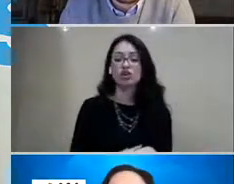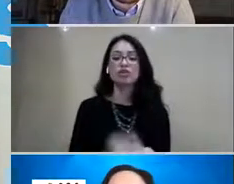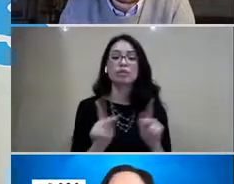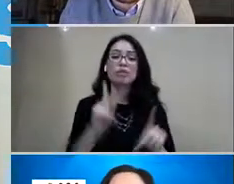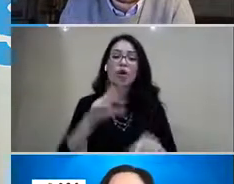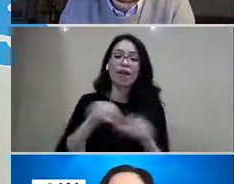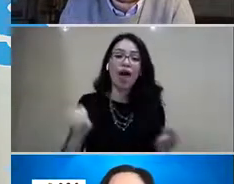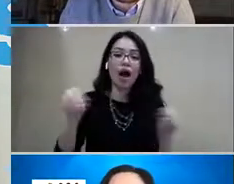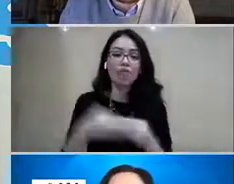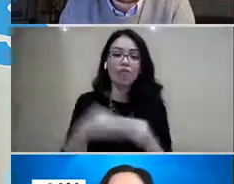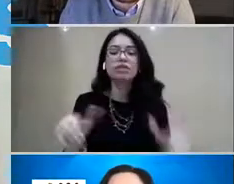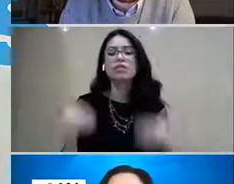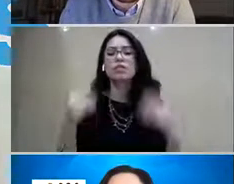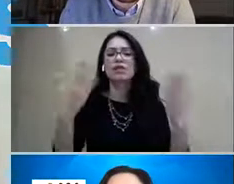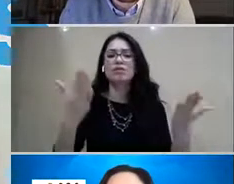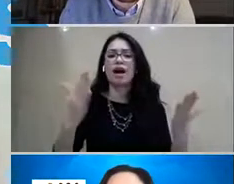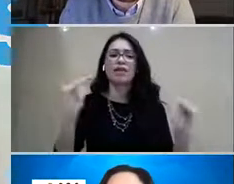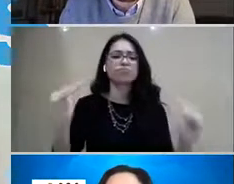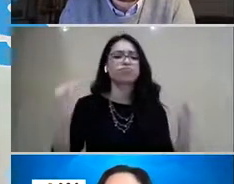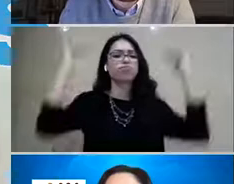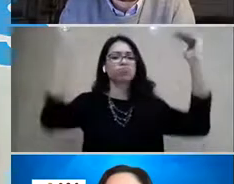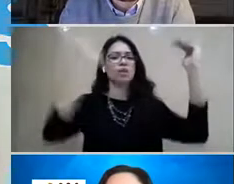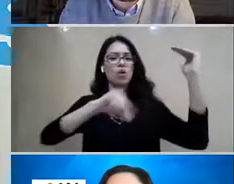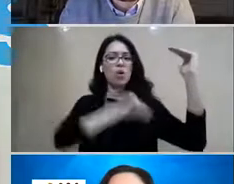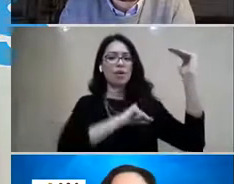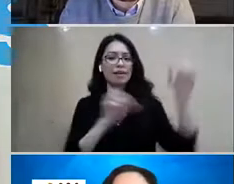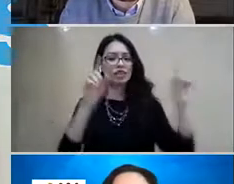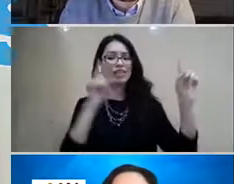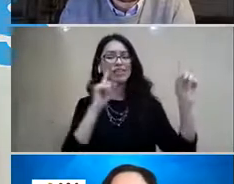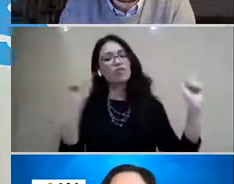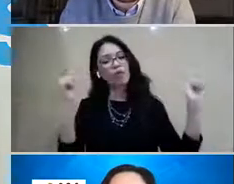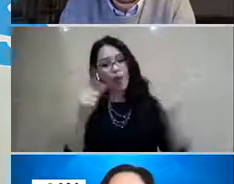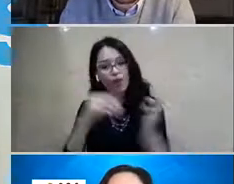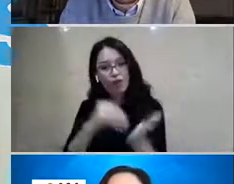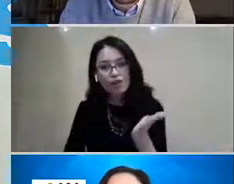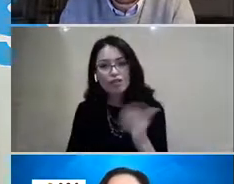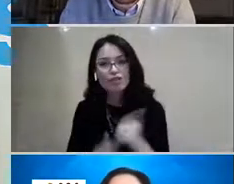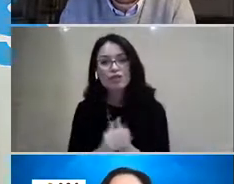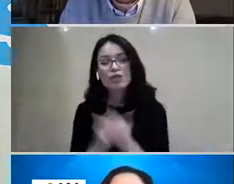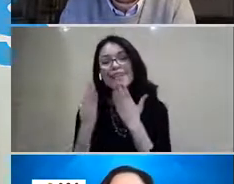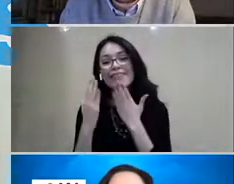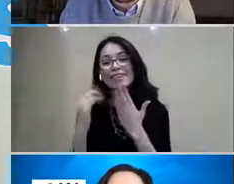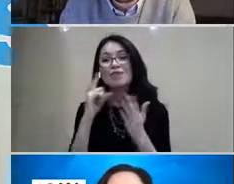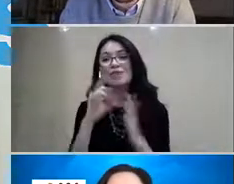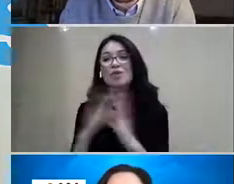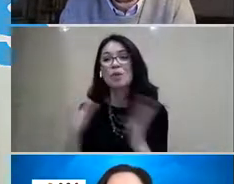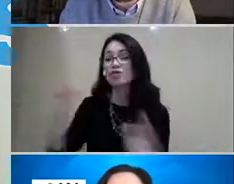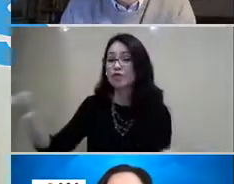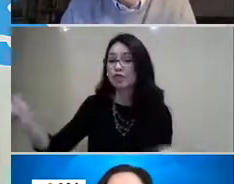for all of our students. Thanks again, Nick, for having me, and I'll turn it back to you to introduce our superintendent.